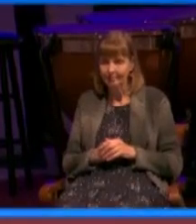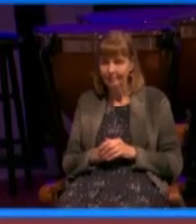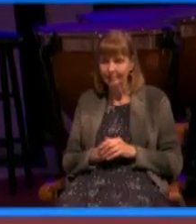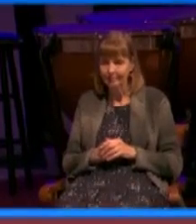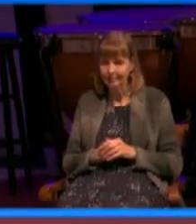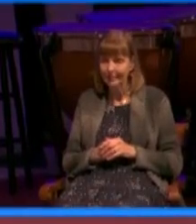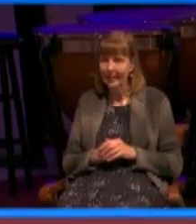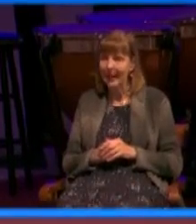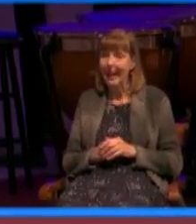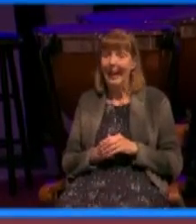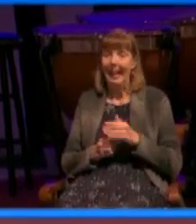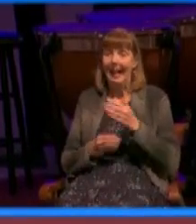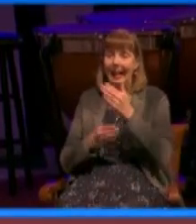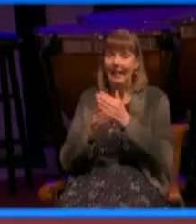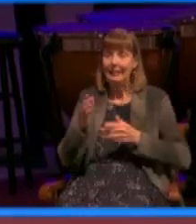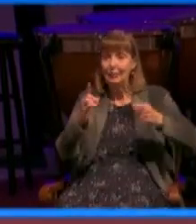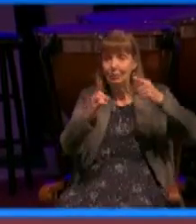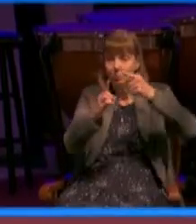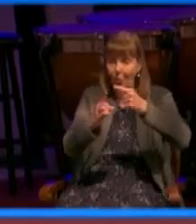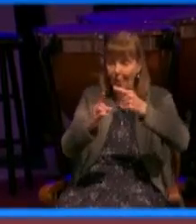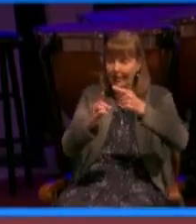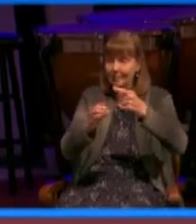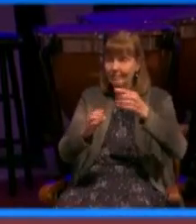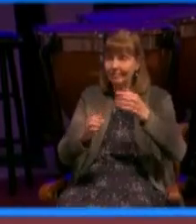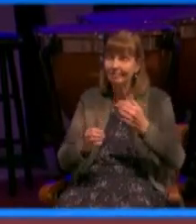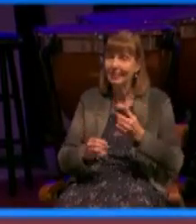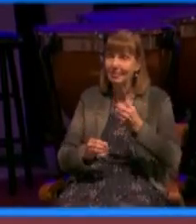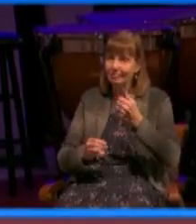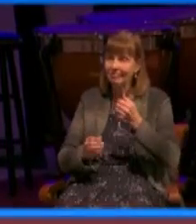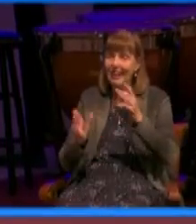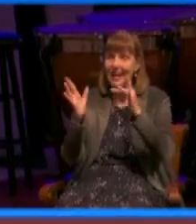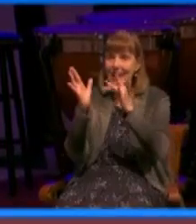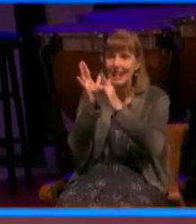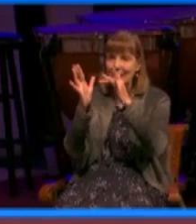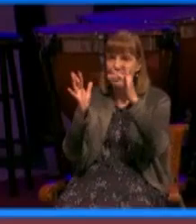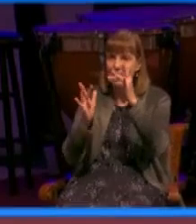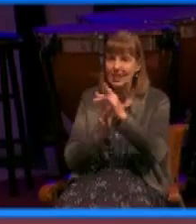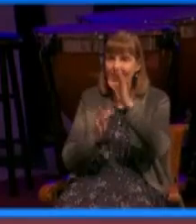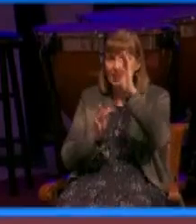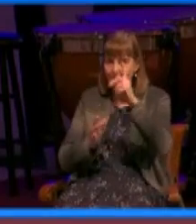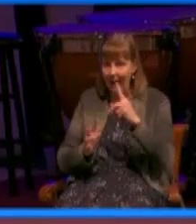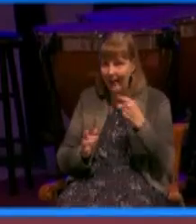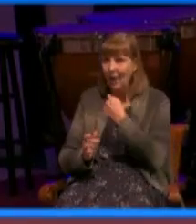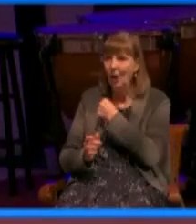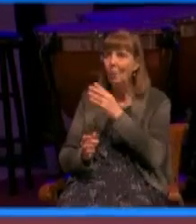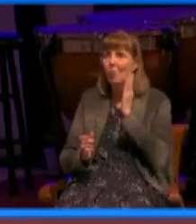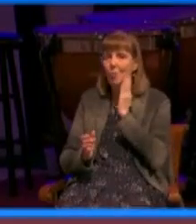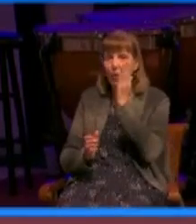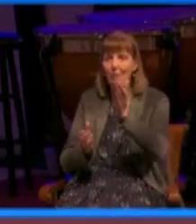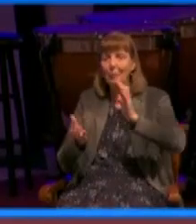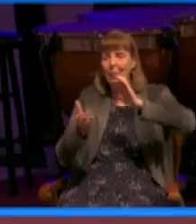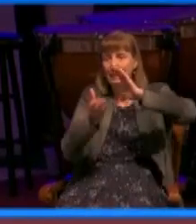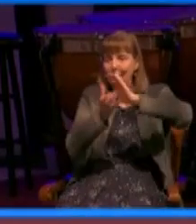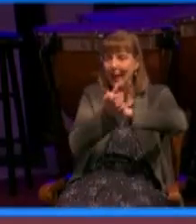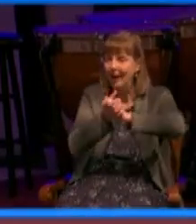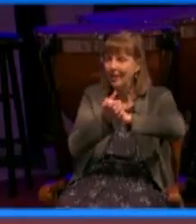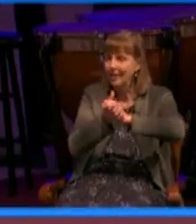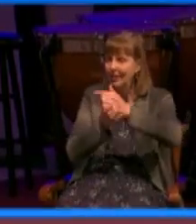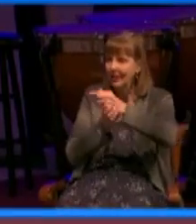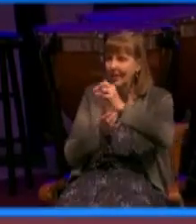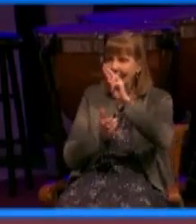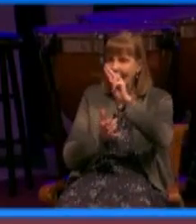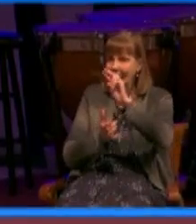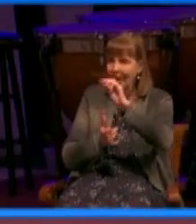will be married to the groom for all eternity. Oh, brothers and sisters, I pray this